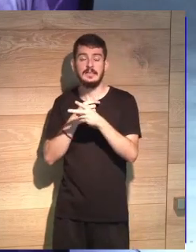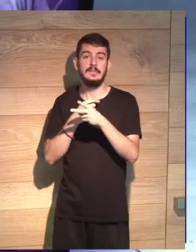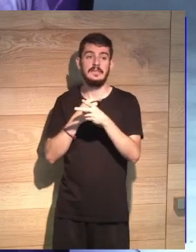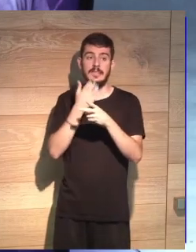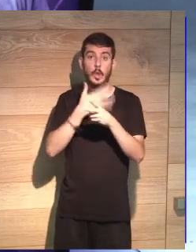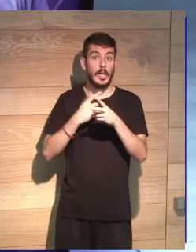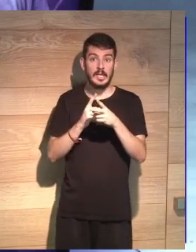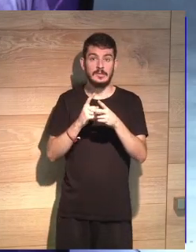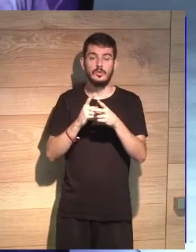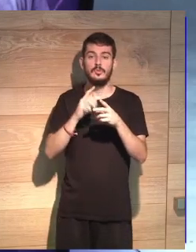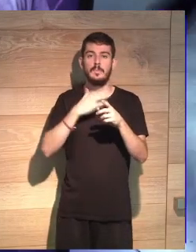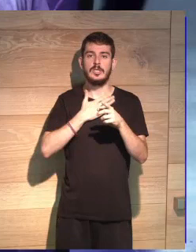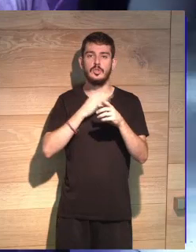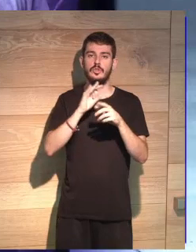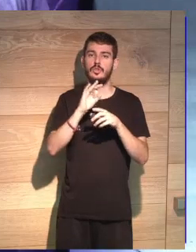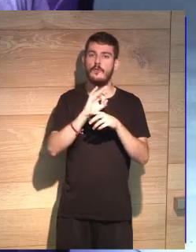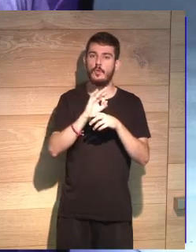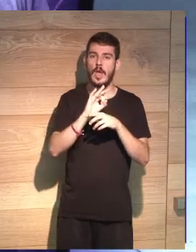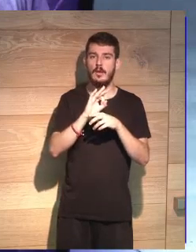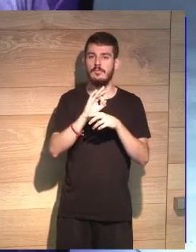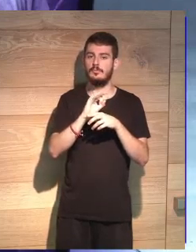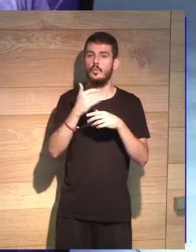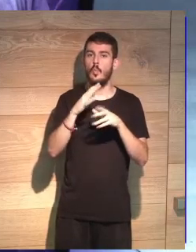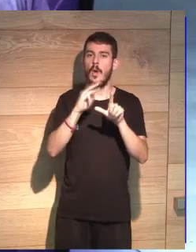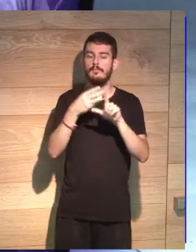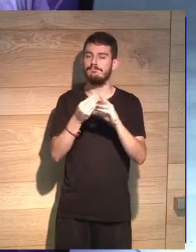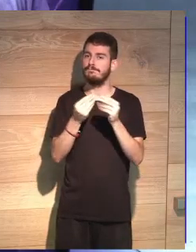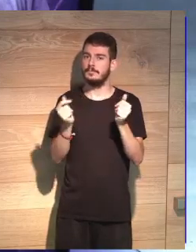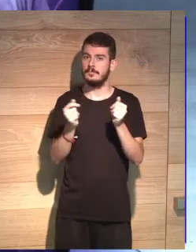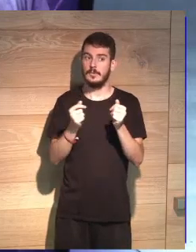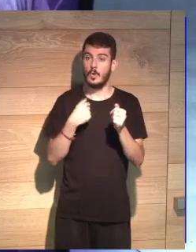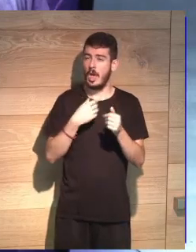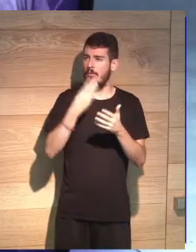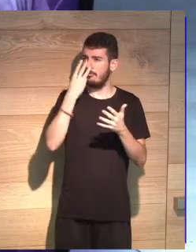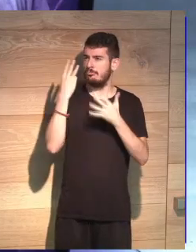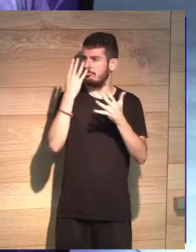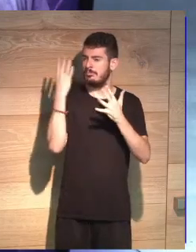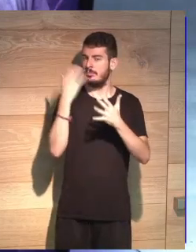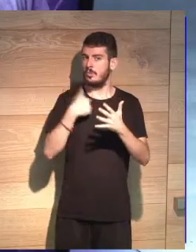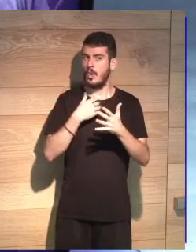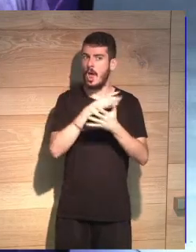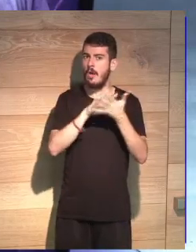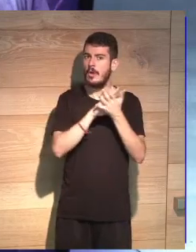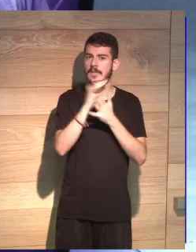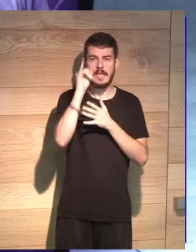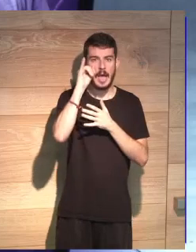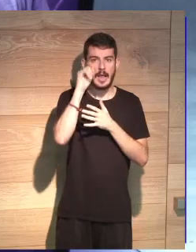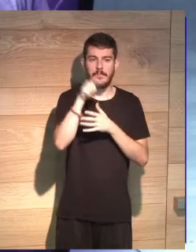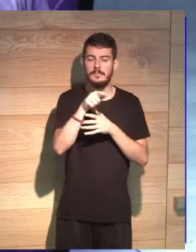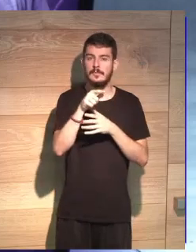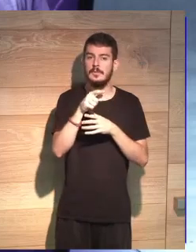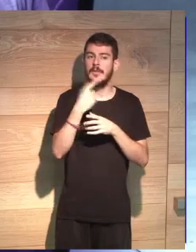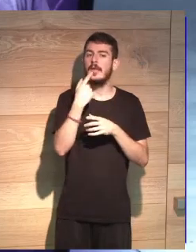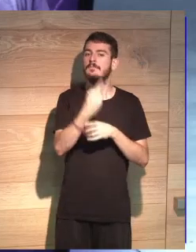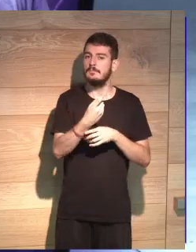the likes or the followers that you have, I can erase this from your social media. This is very strange. 8 years